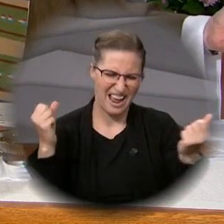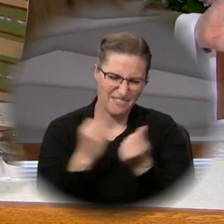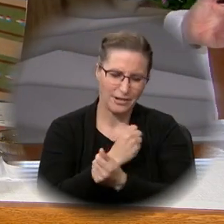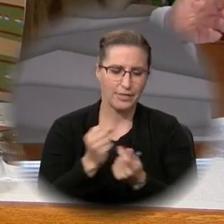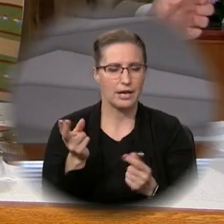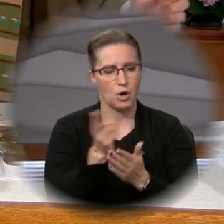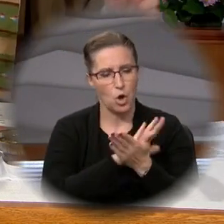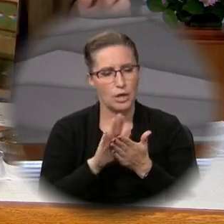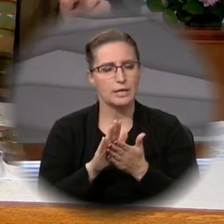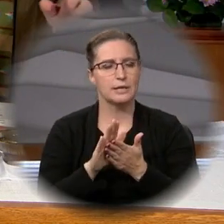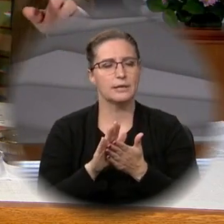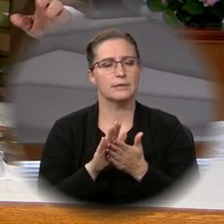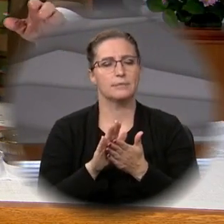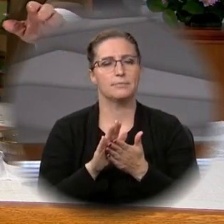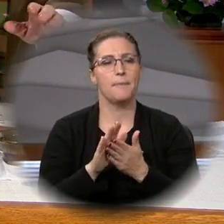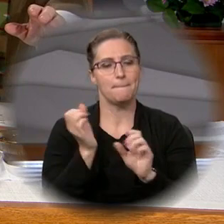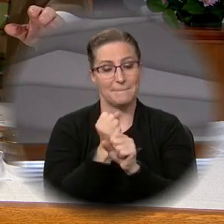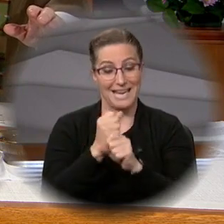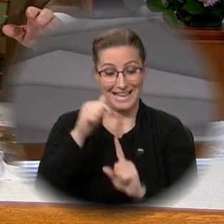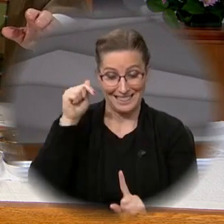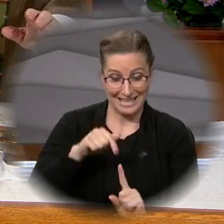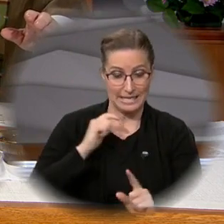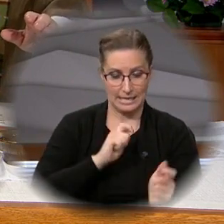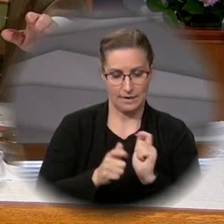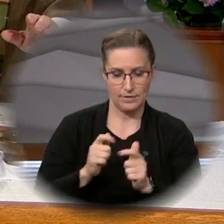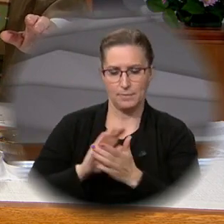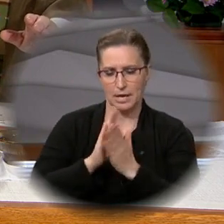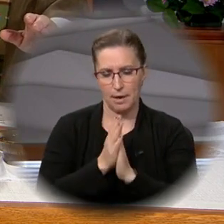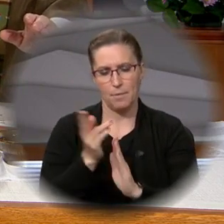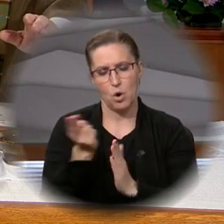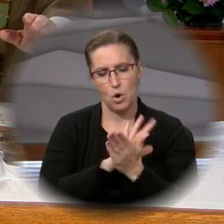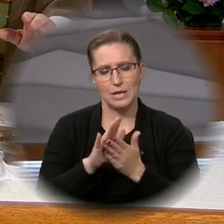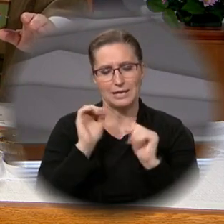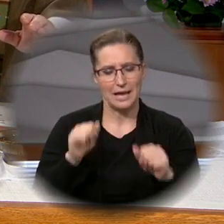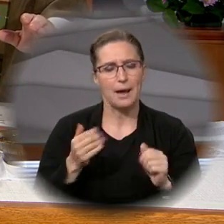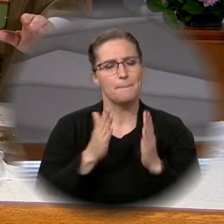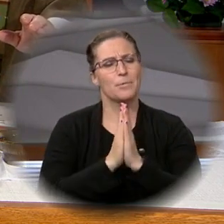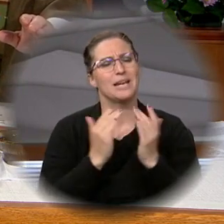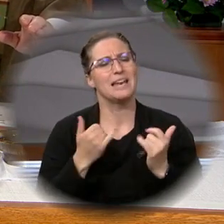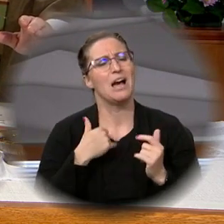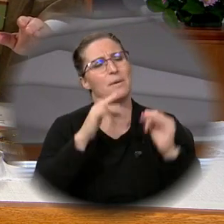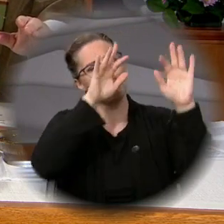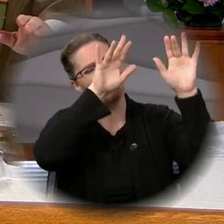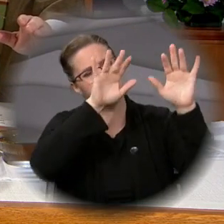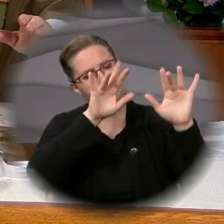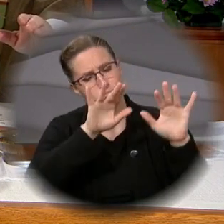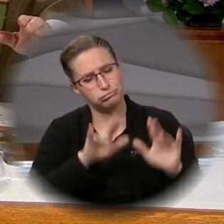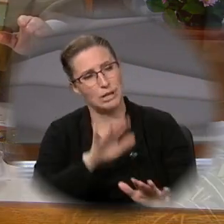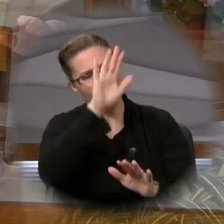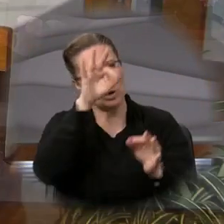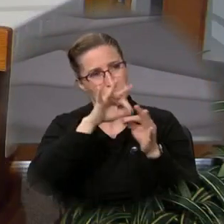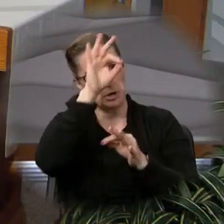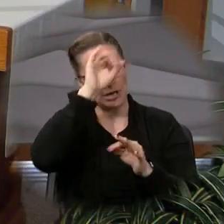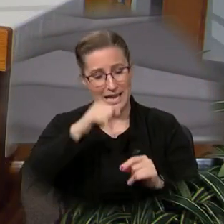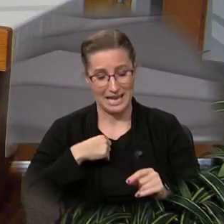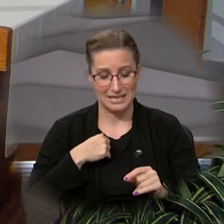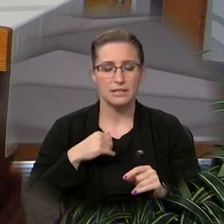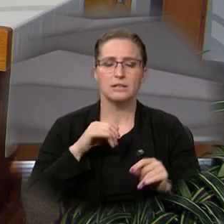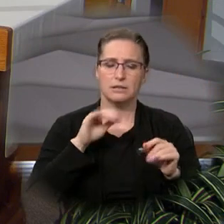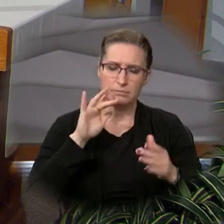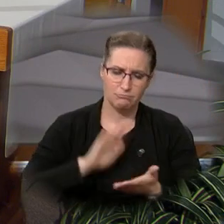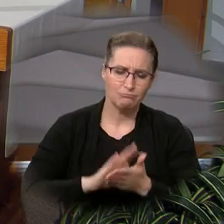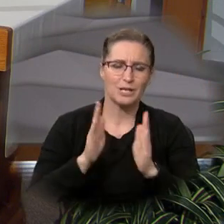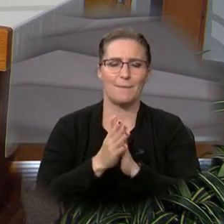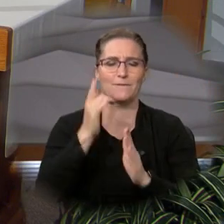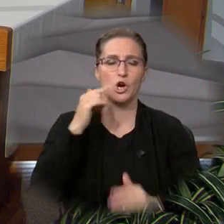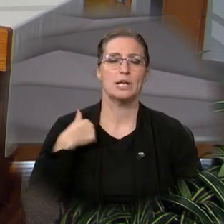of all holiness. Make holy, therefore, these gifts, we pray, by sending down your Spirit upon them like the dewfall, so